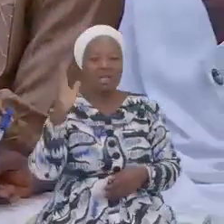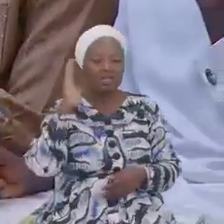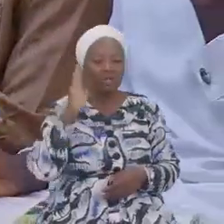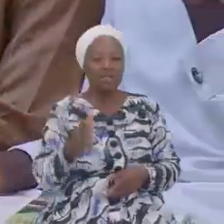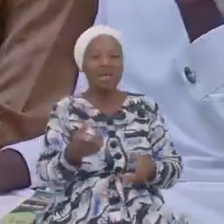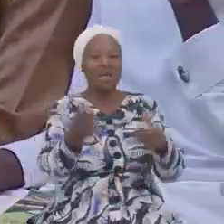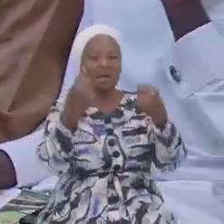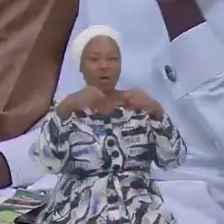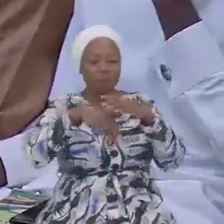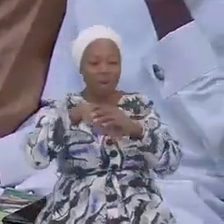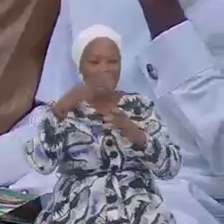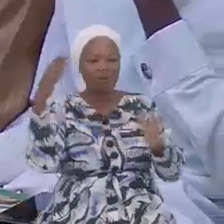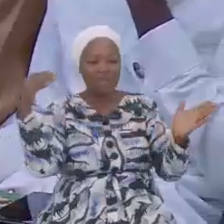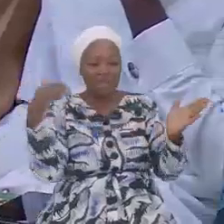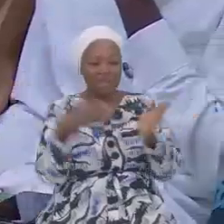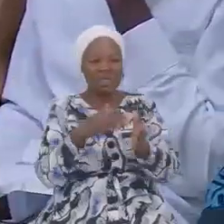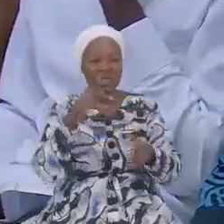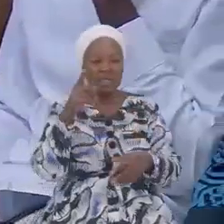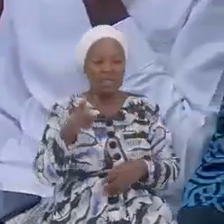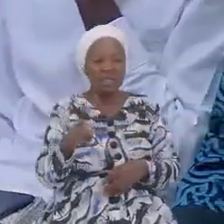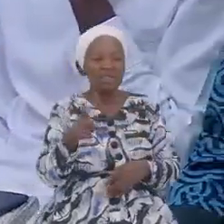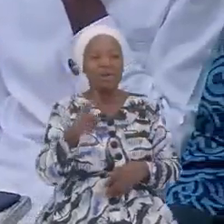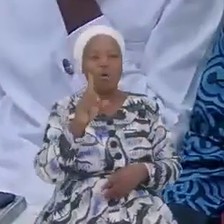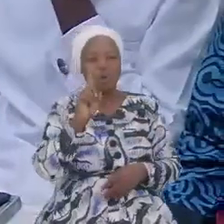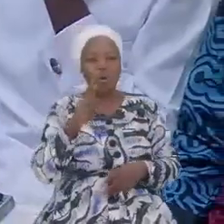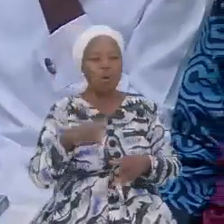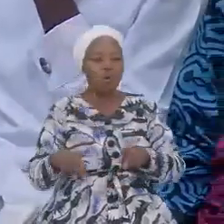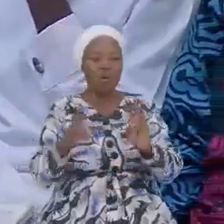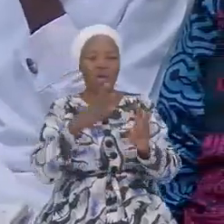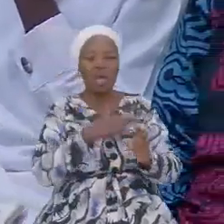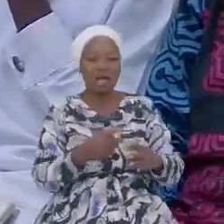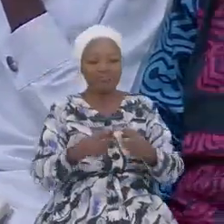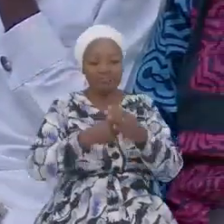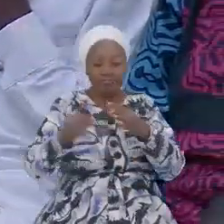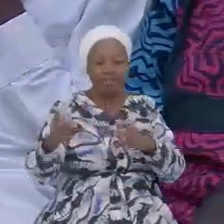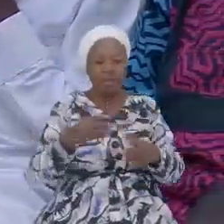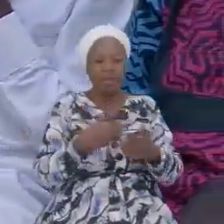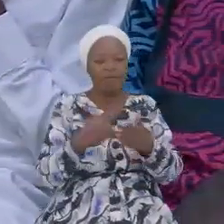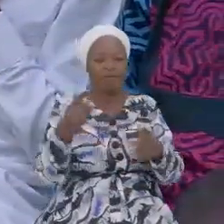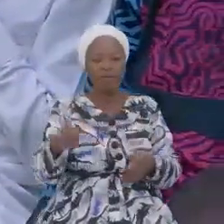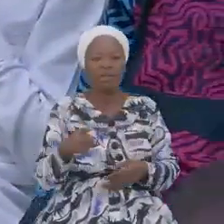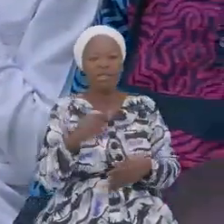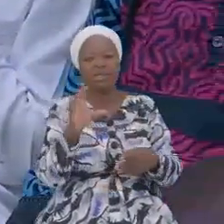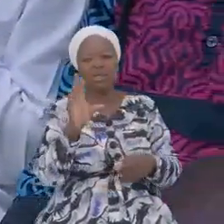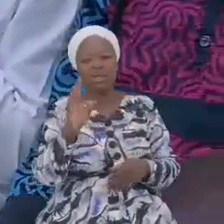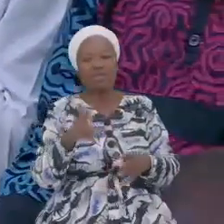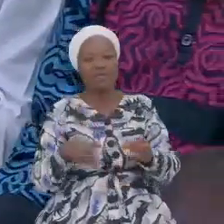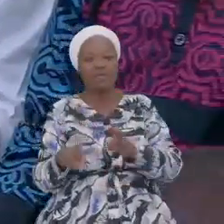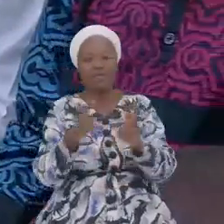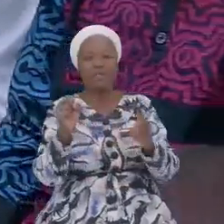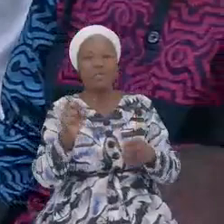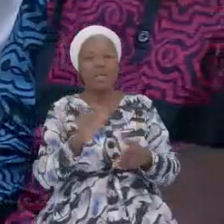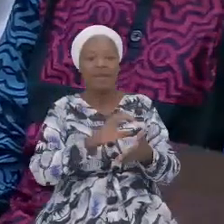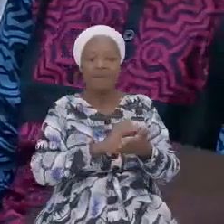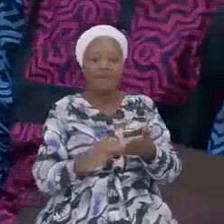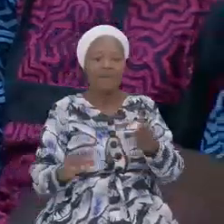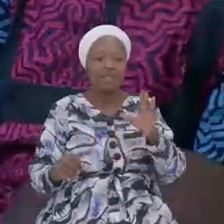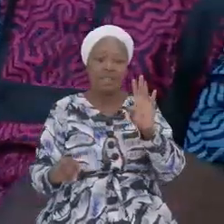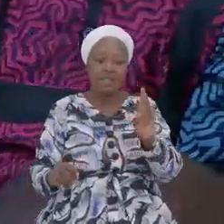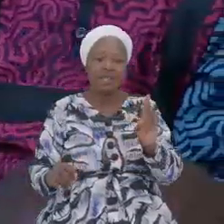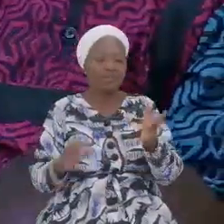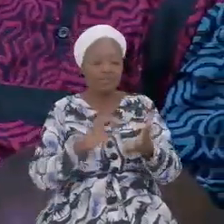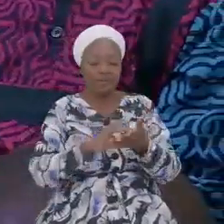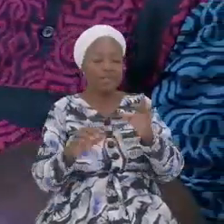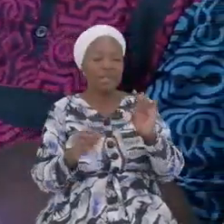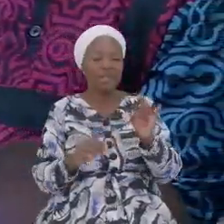shall come out against thee one way and flee before thee seven ways. Look at verse 8. In